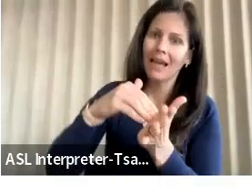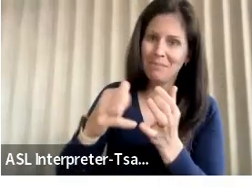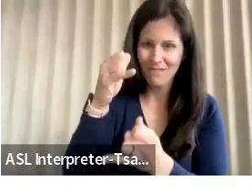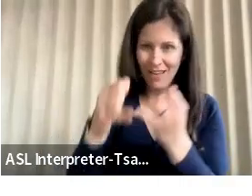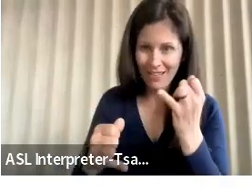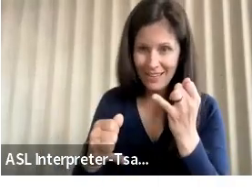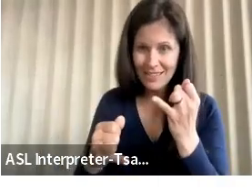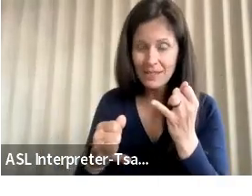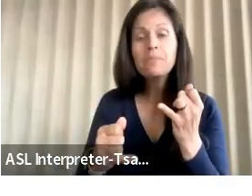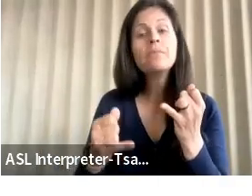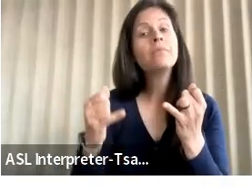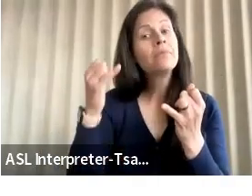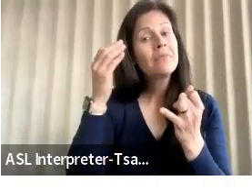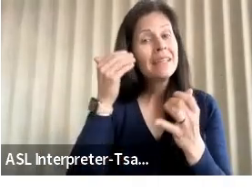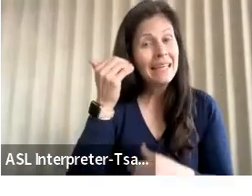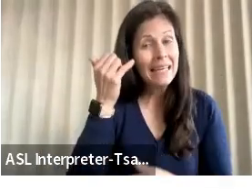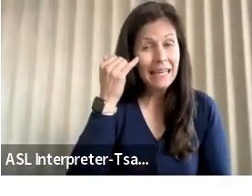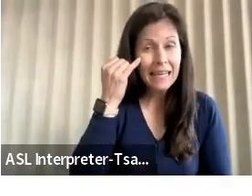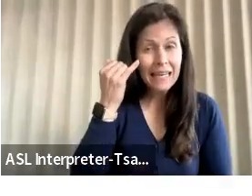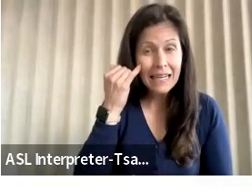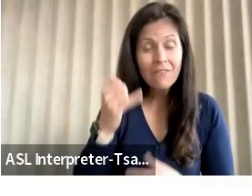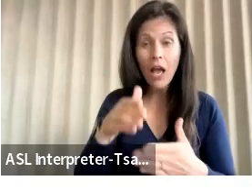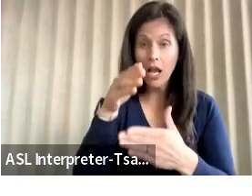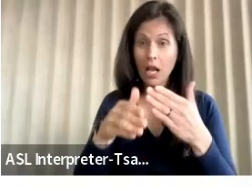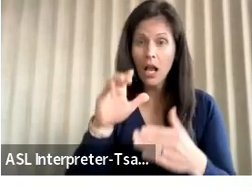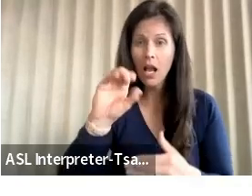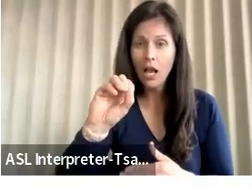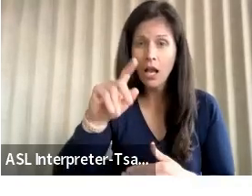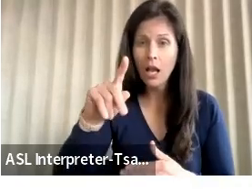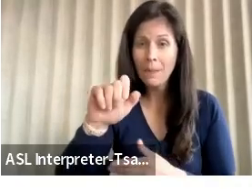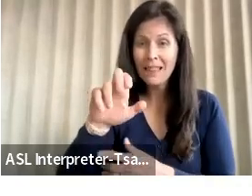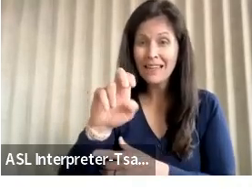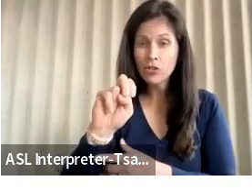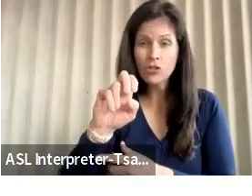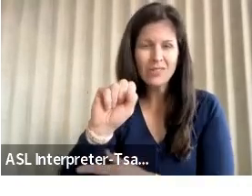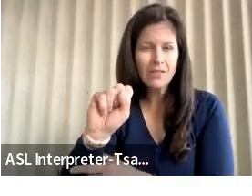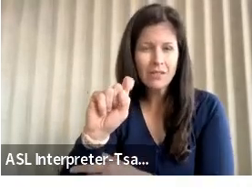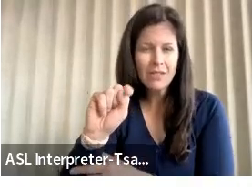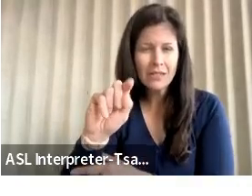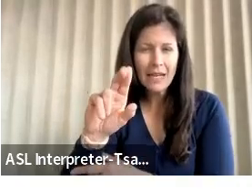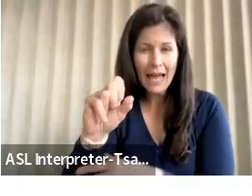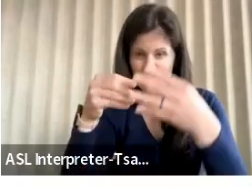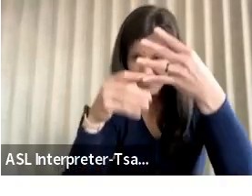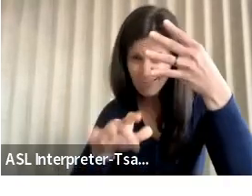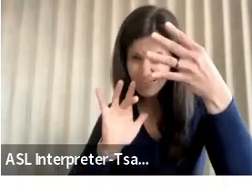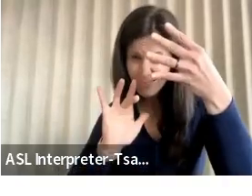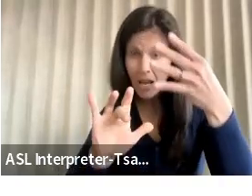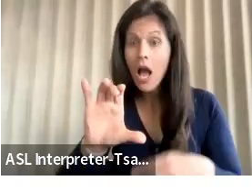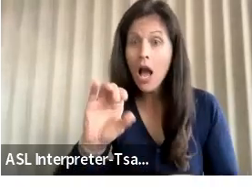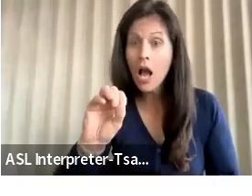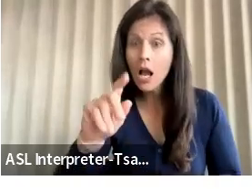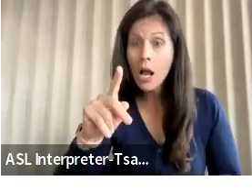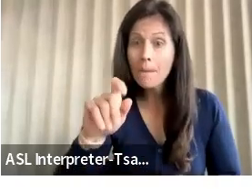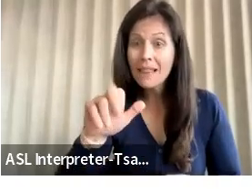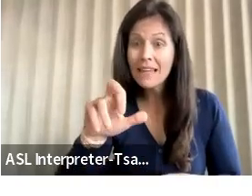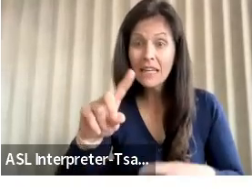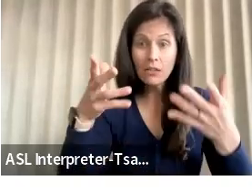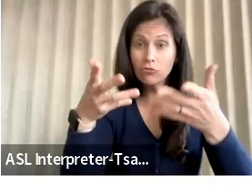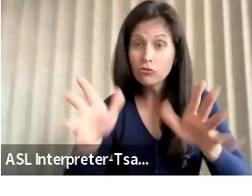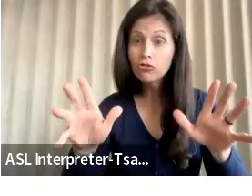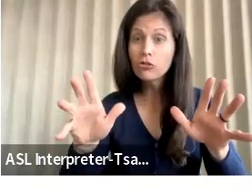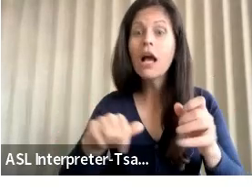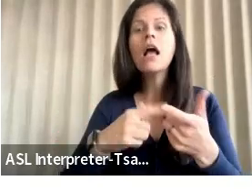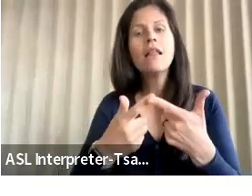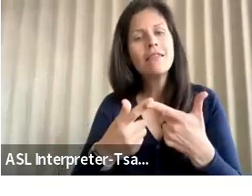the completion status is marked as completed, the report can be finalized and the